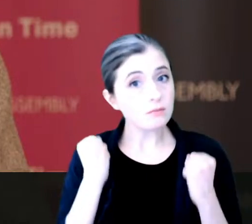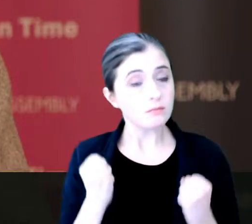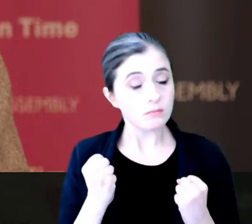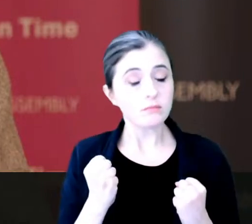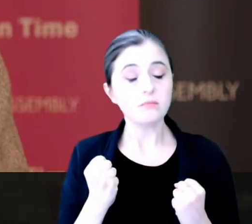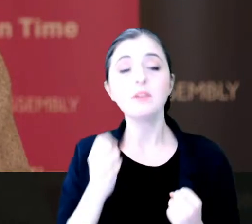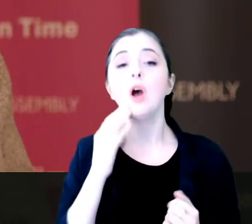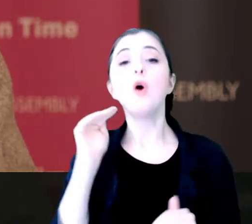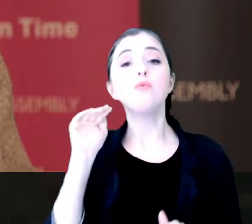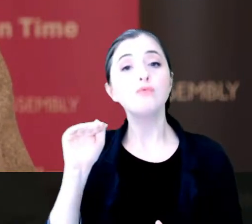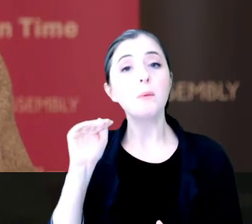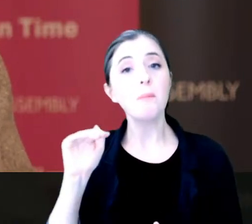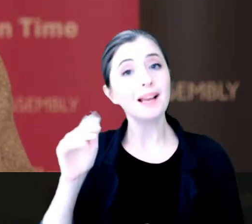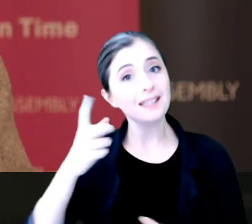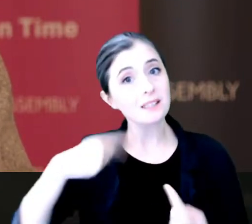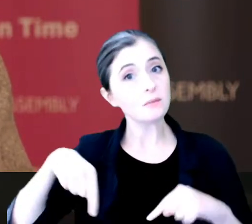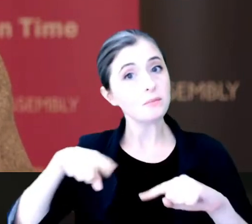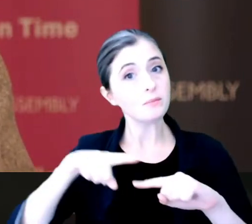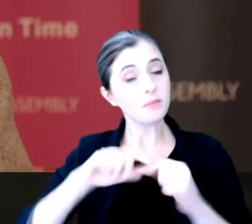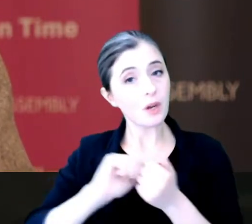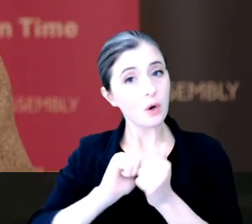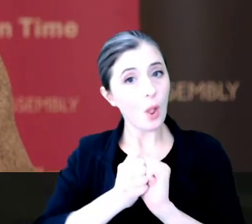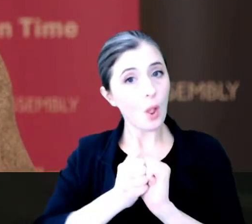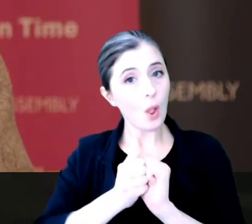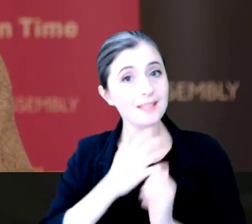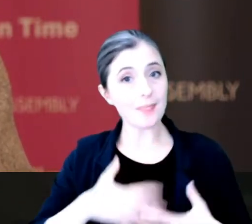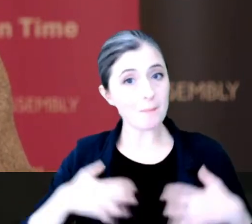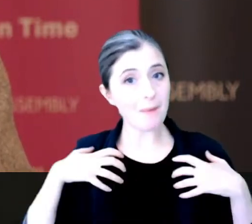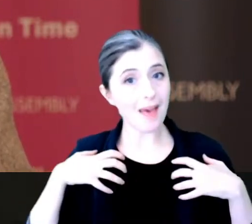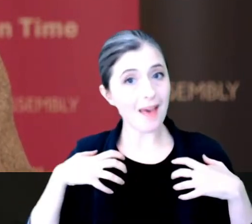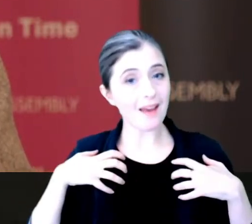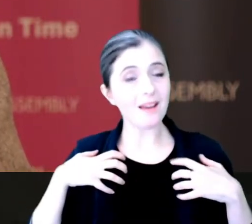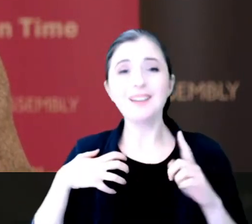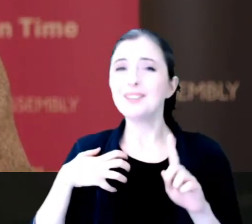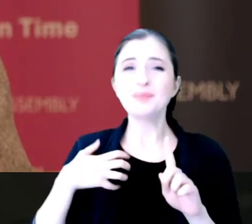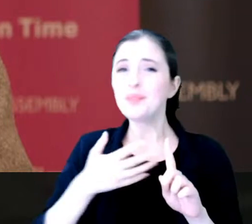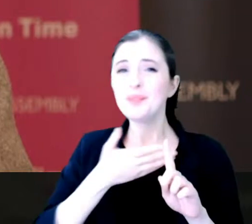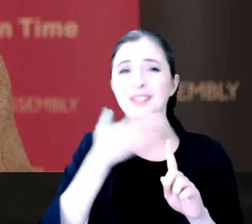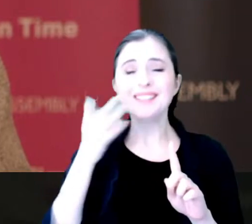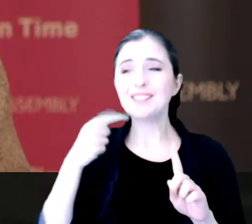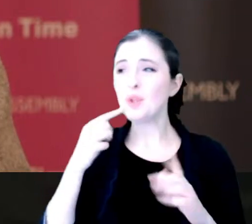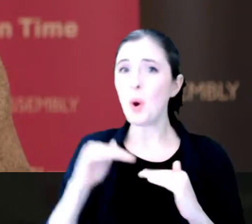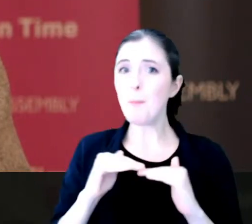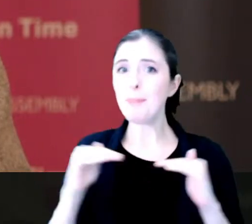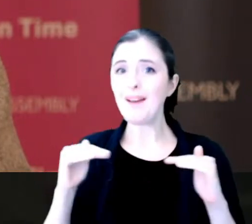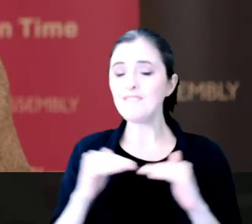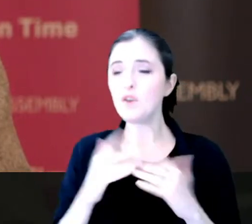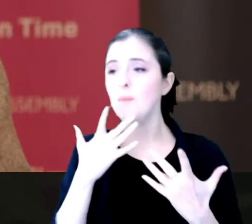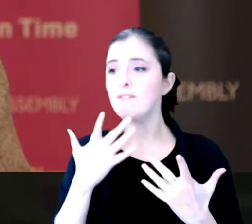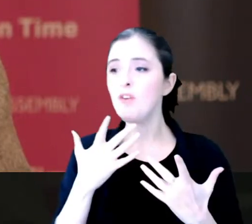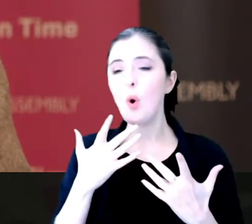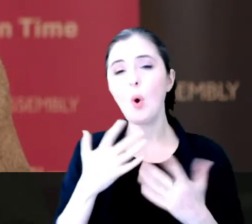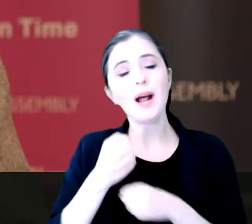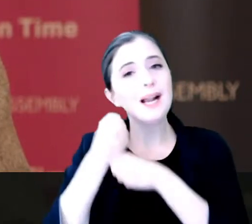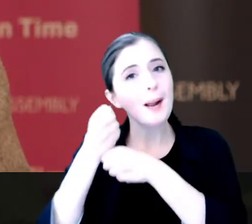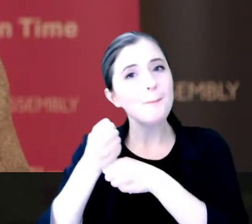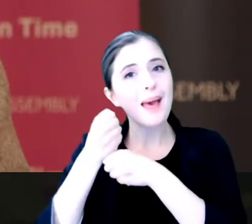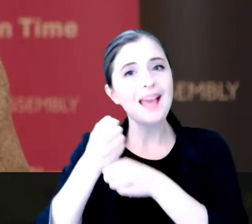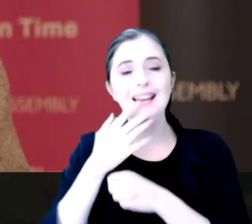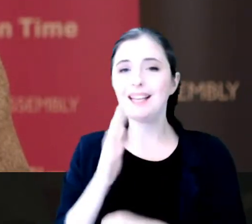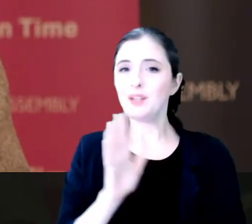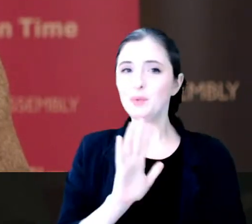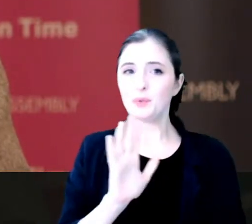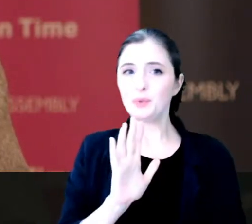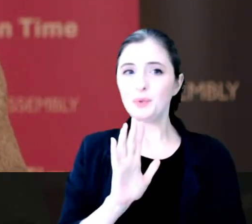Mayor that this is not a platform for blatant electioneering. I will not allow that. Please bear that